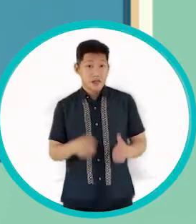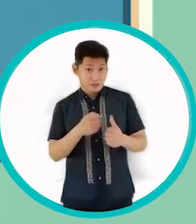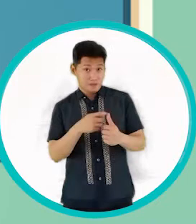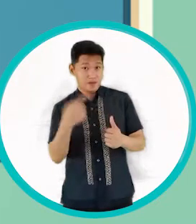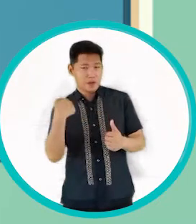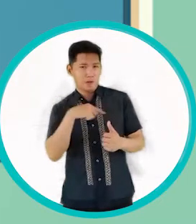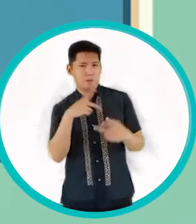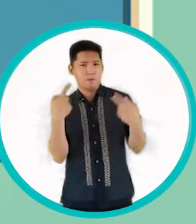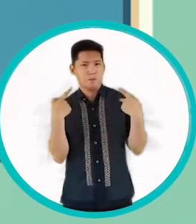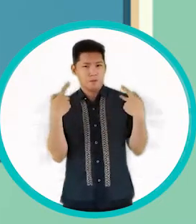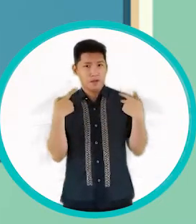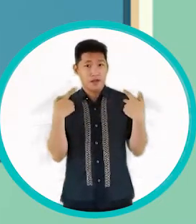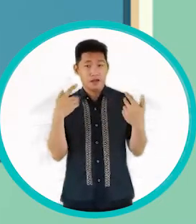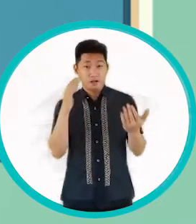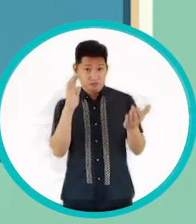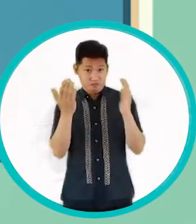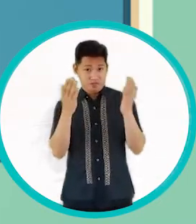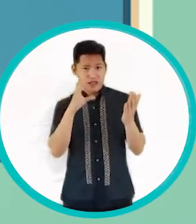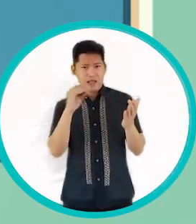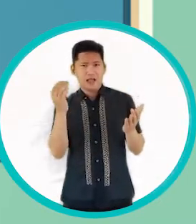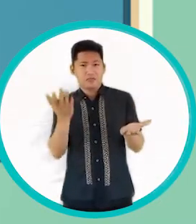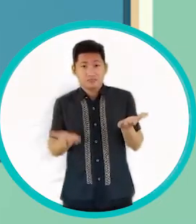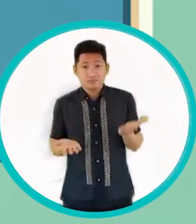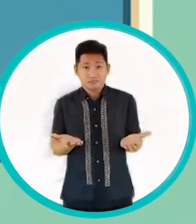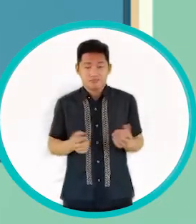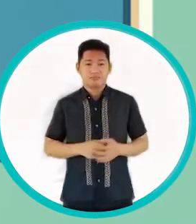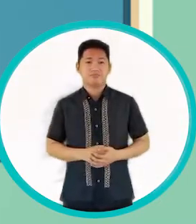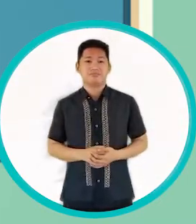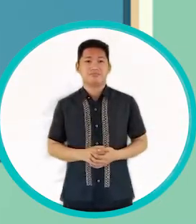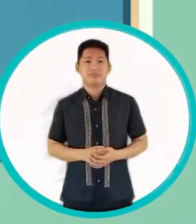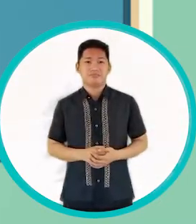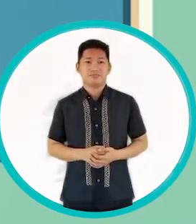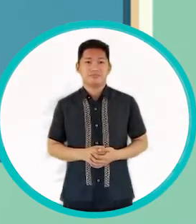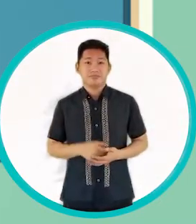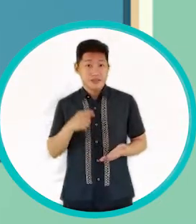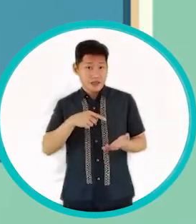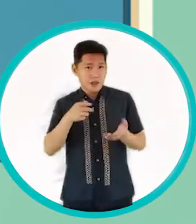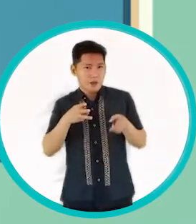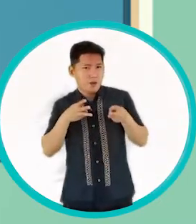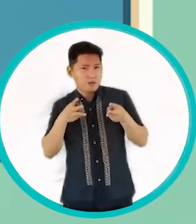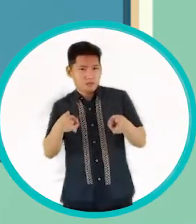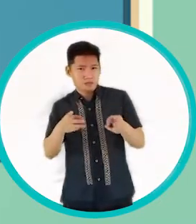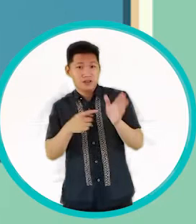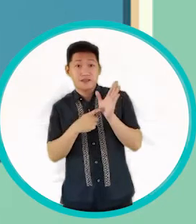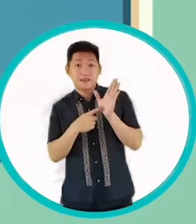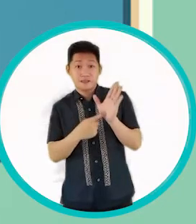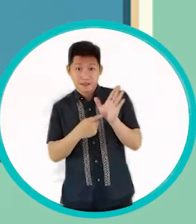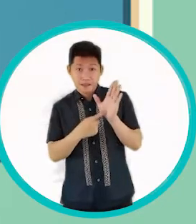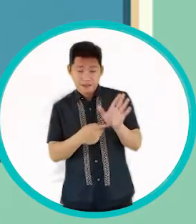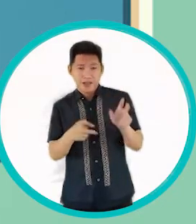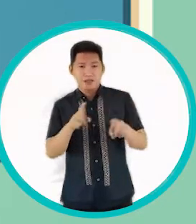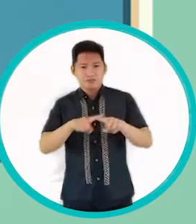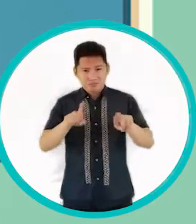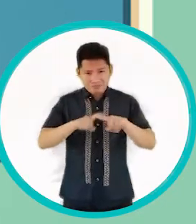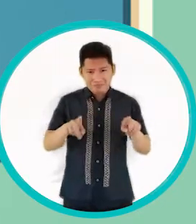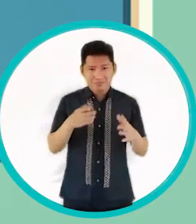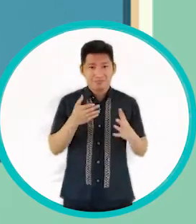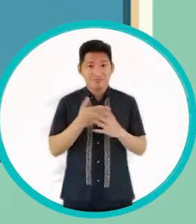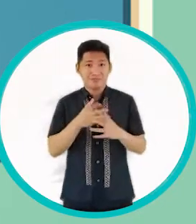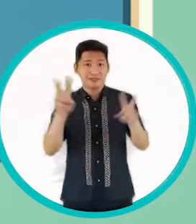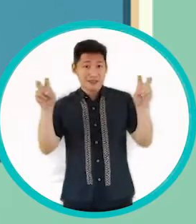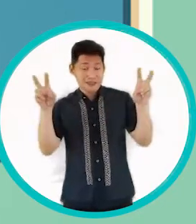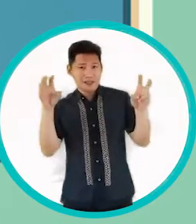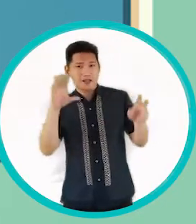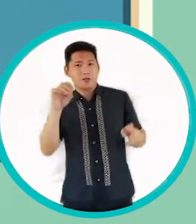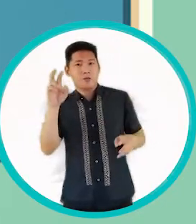First, we have the comparison and contrast. This is a way to show the distinction between subjects